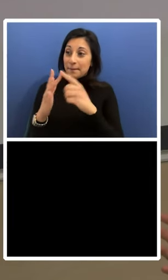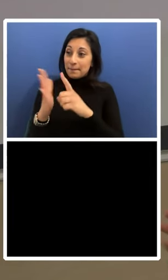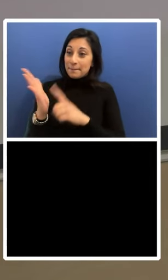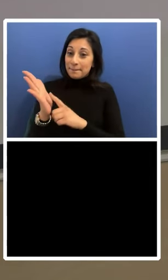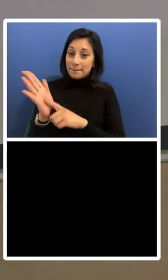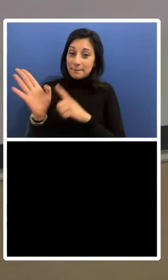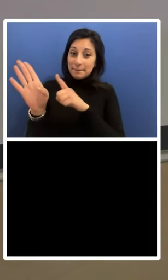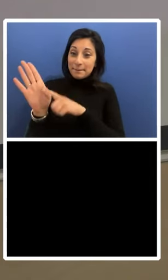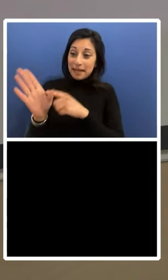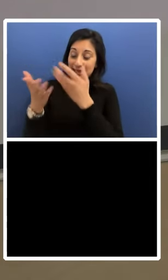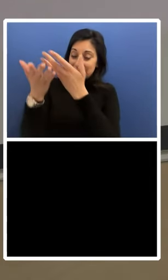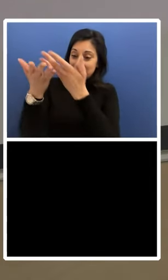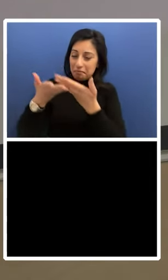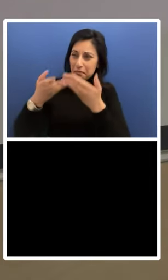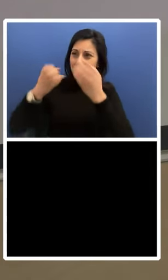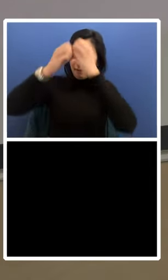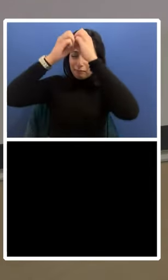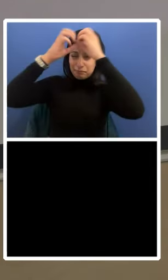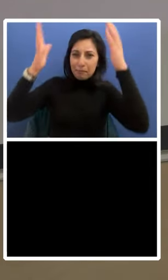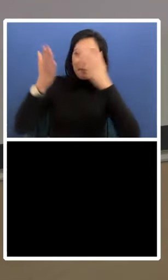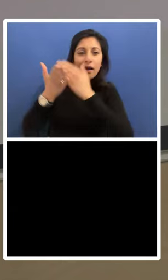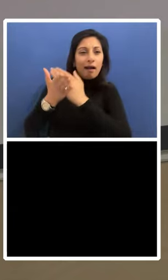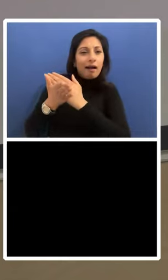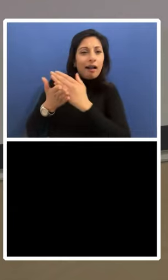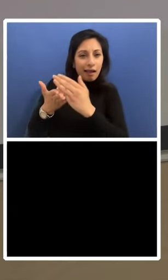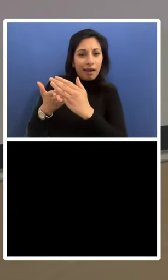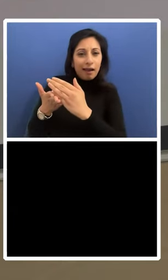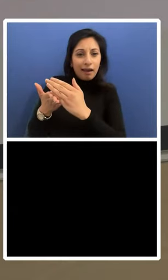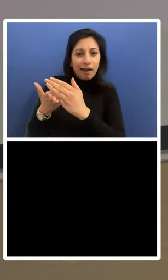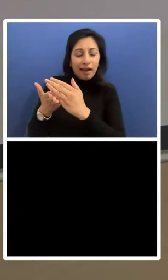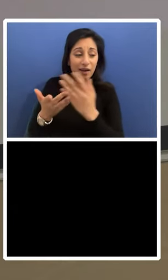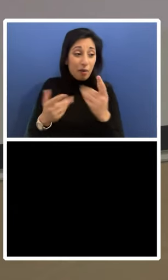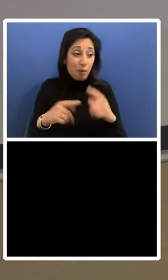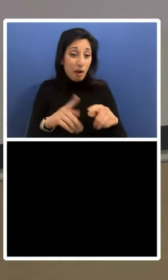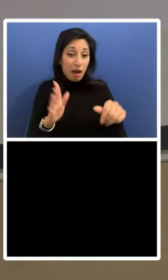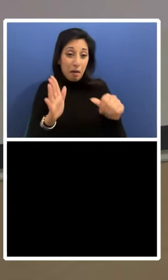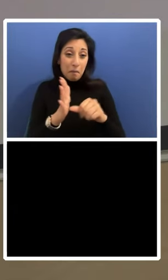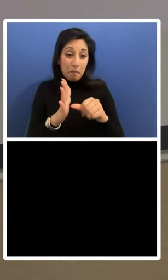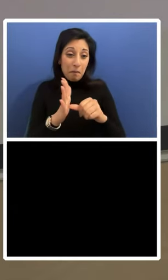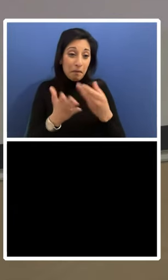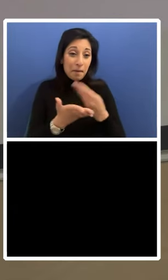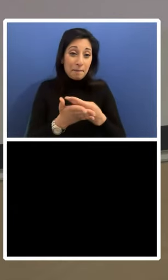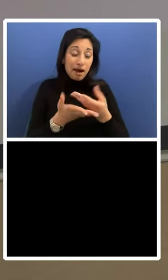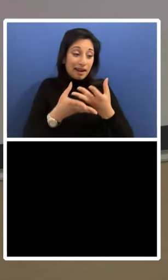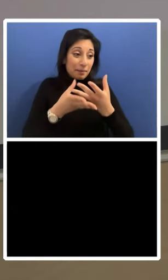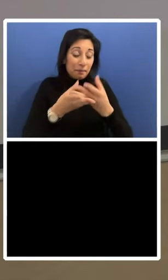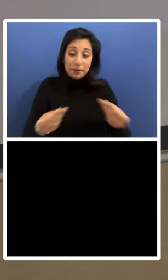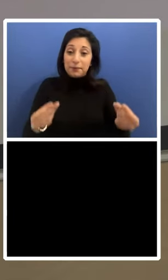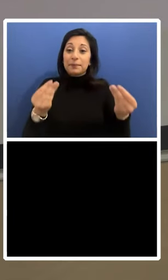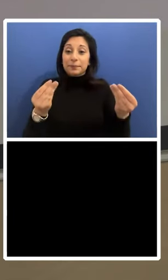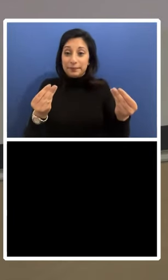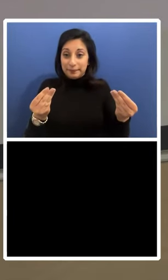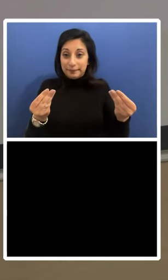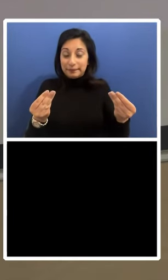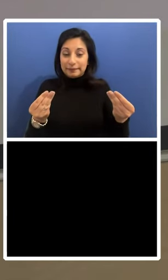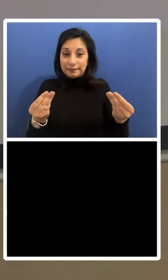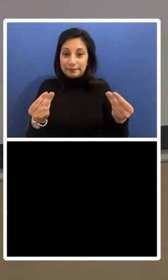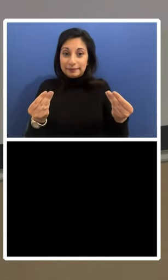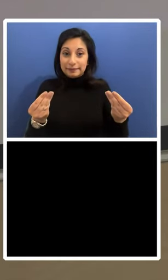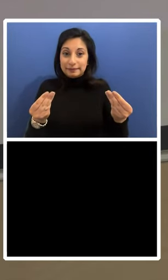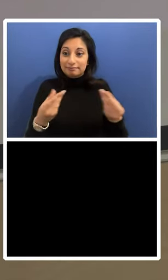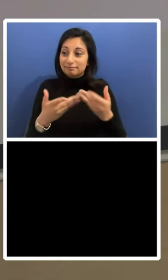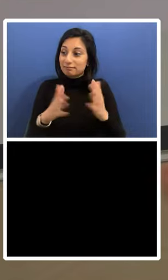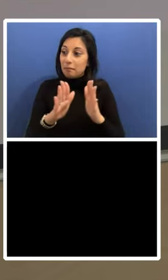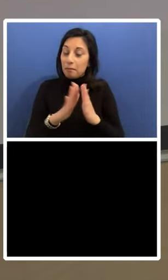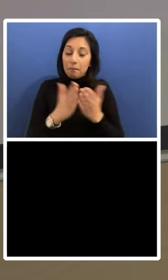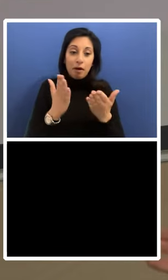famous scene in the book, where you've really cocked up and you've lost a lot of money. And you've brought in your books from LSE and